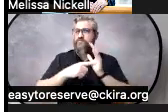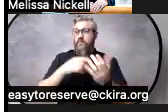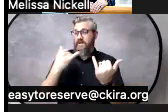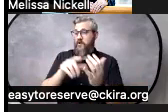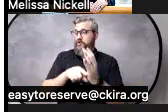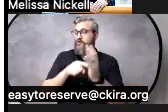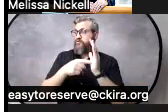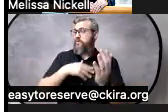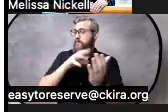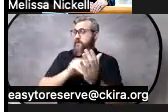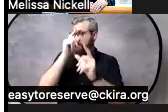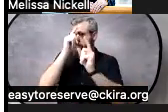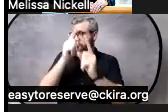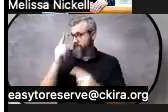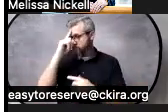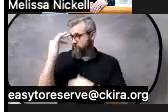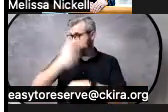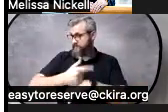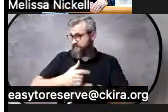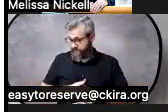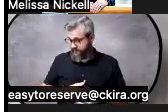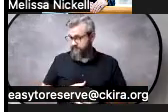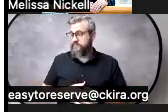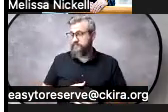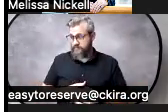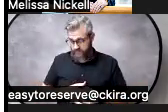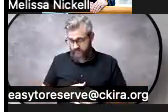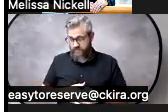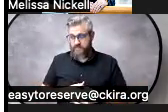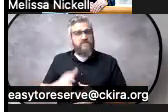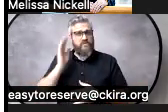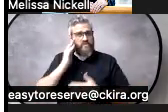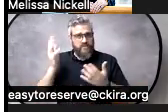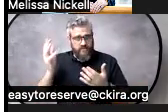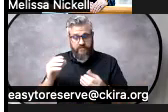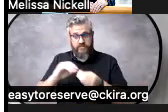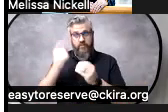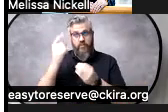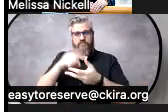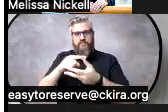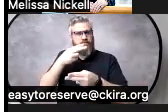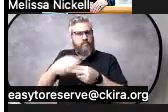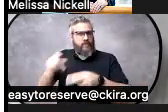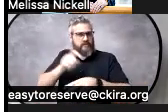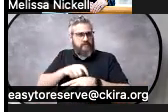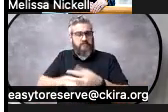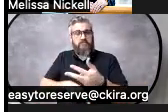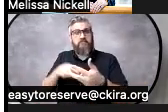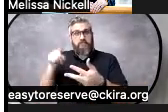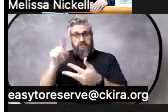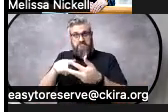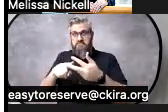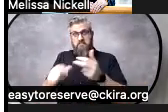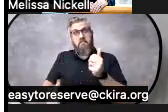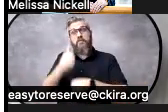for our time together today. We will spend a short amount of time on learning objective 1, and the remainder and the predominance of